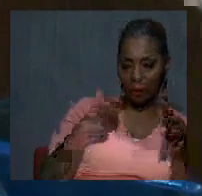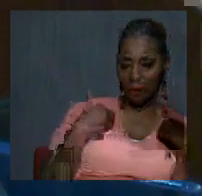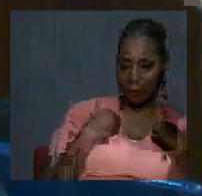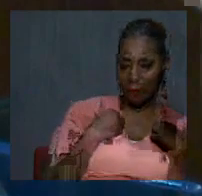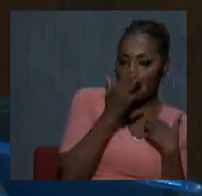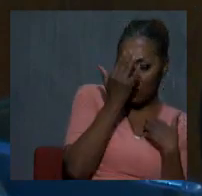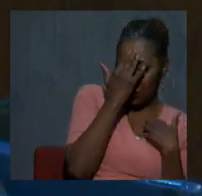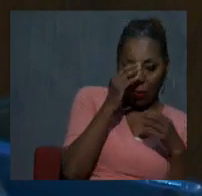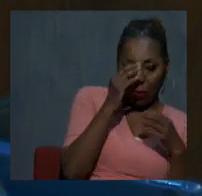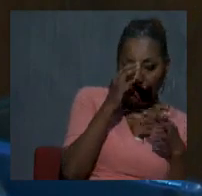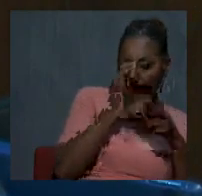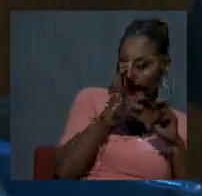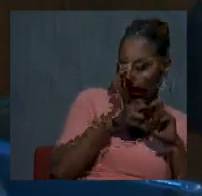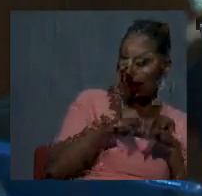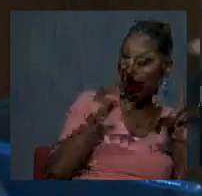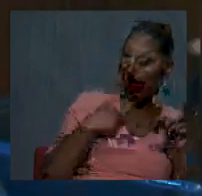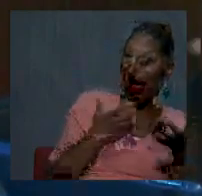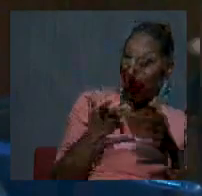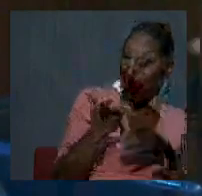issue